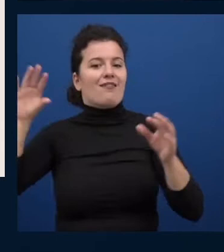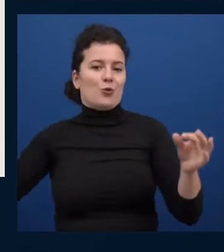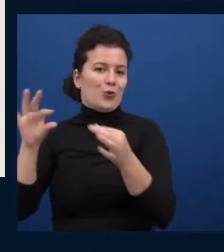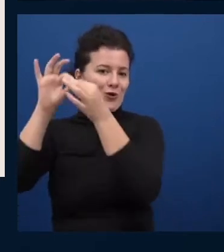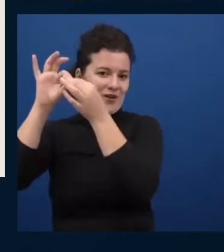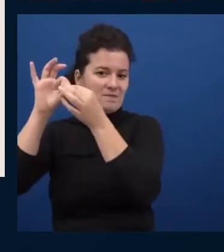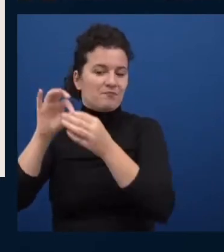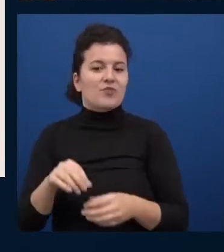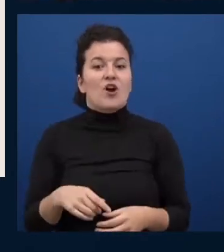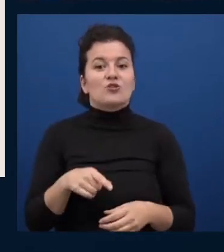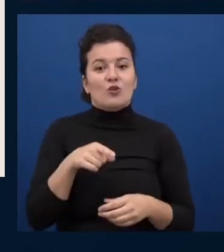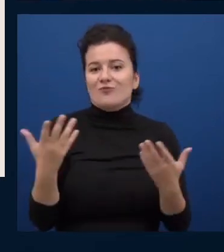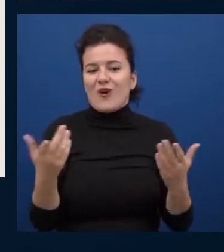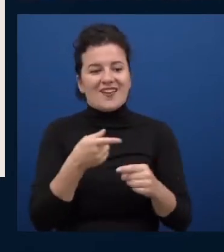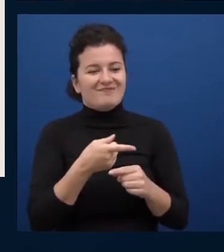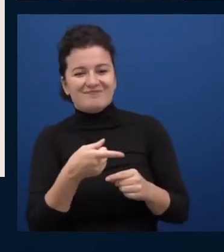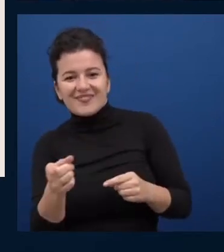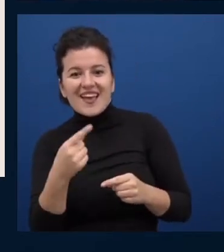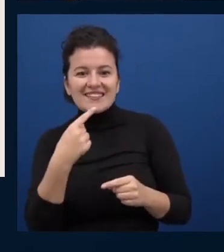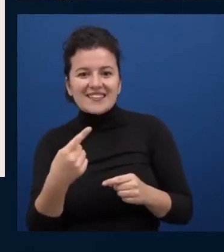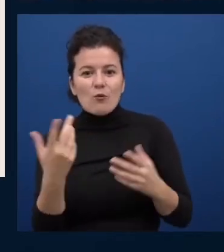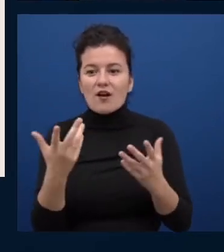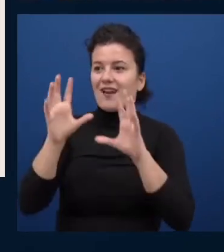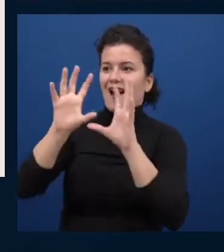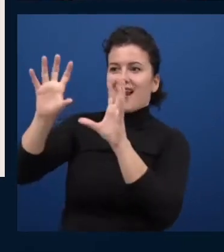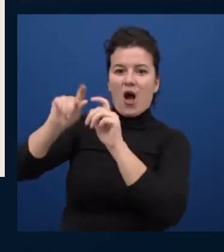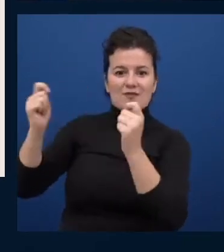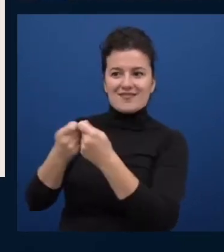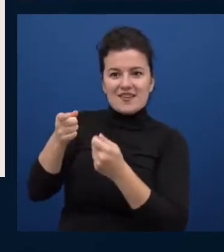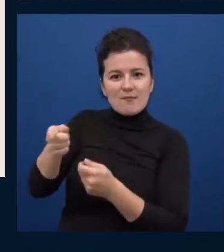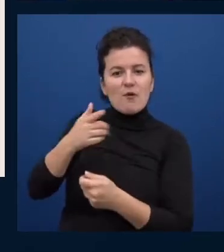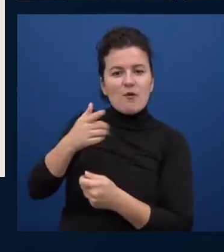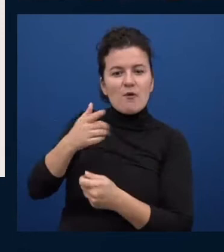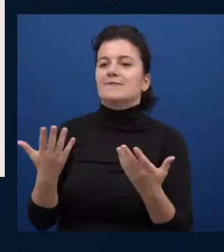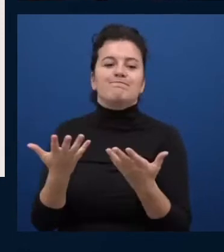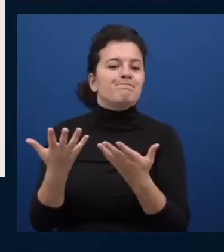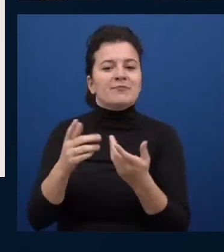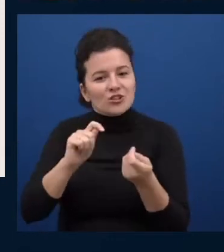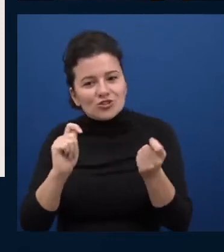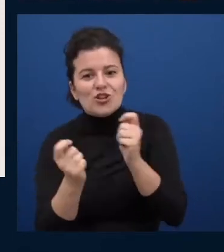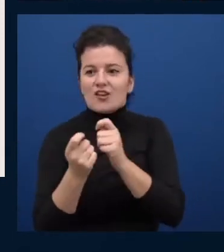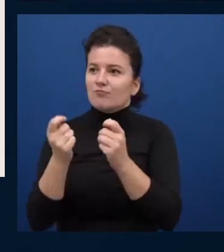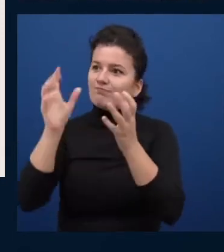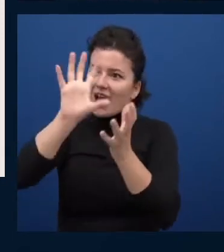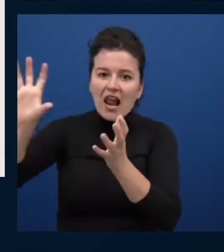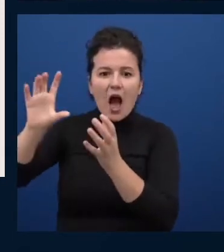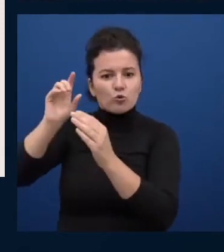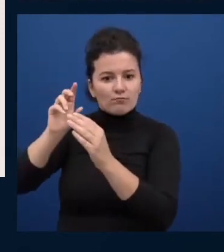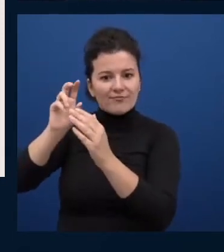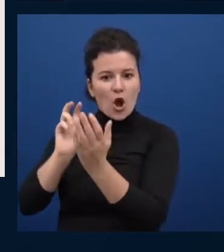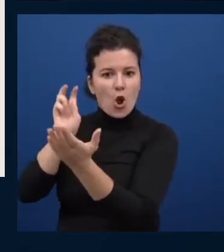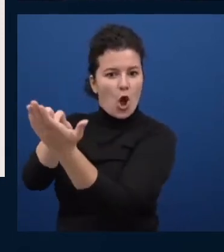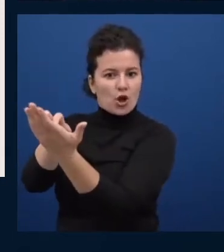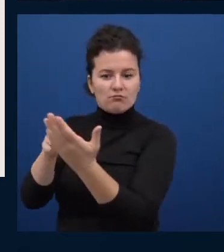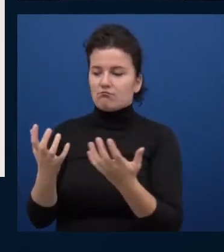out of a wish, of a desire for the cloud team to be able to have a better way to take your cloud login and automatically be logged into the